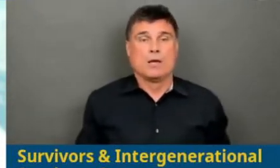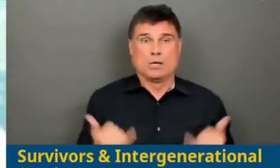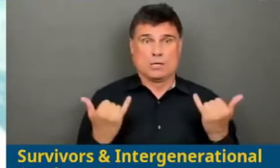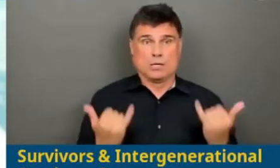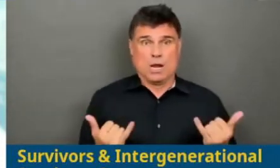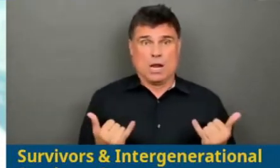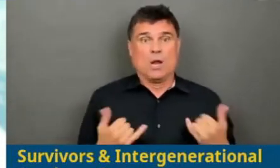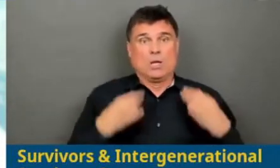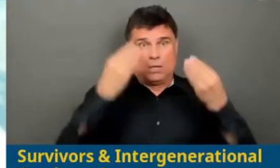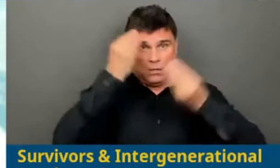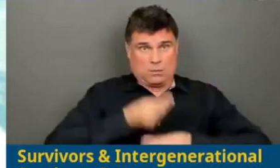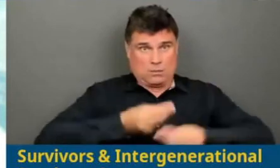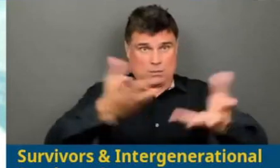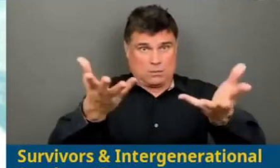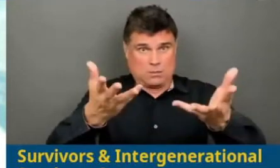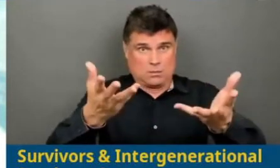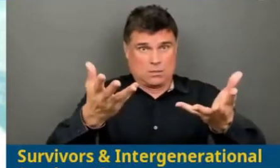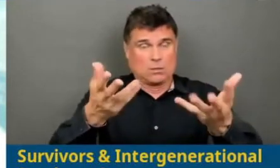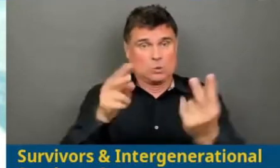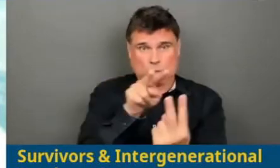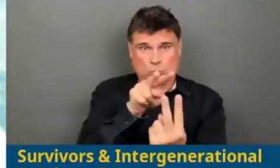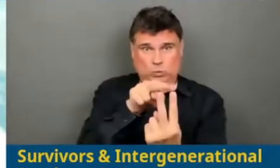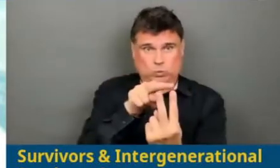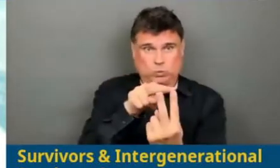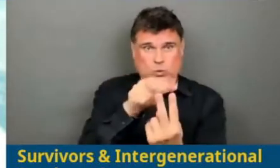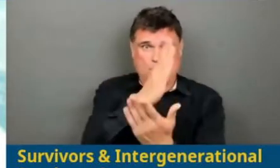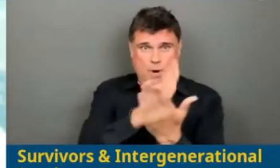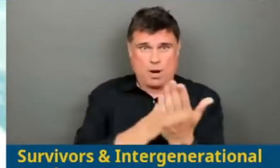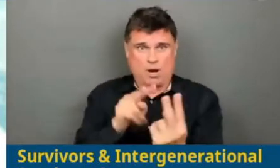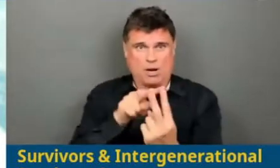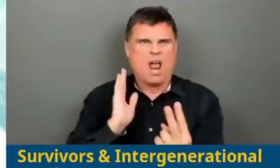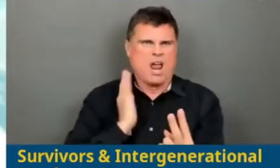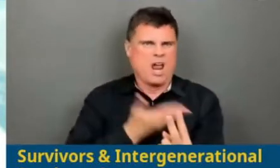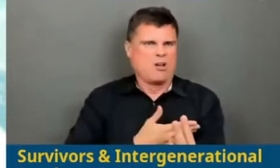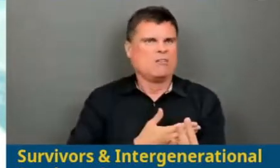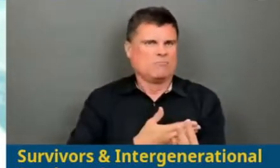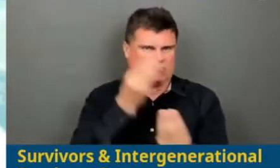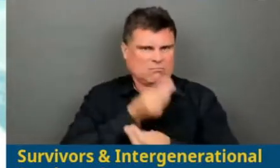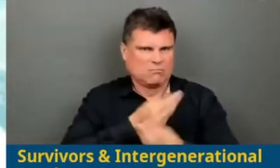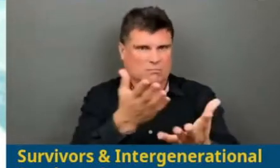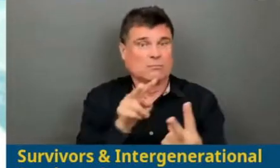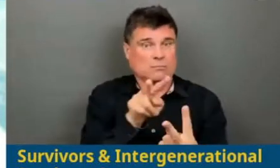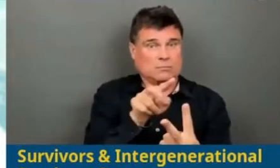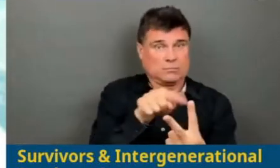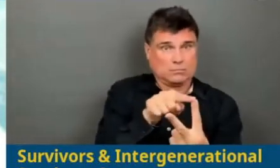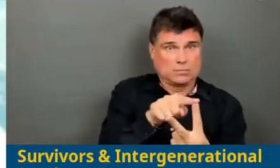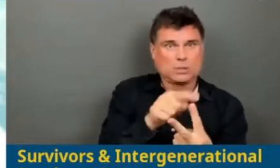the two aspects of the initial response from the province, namely support for the communities,